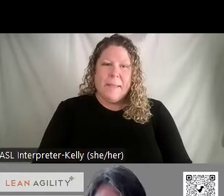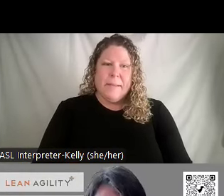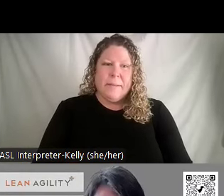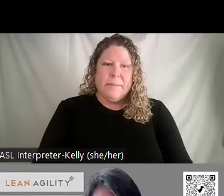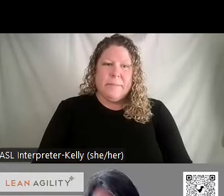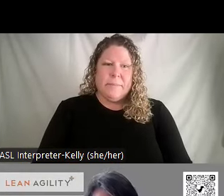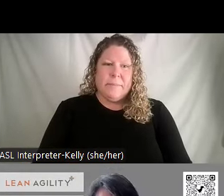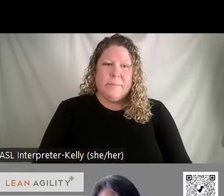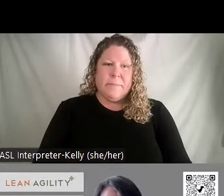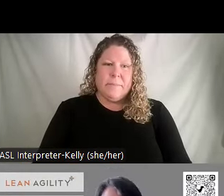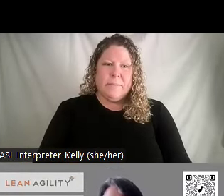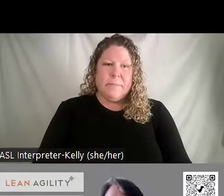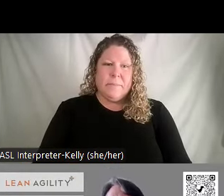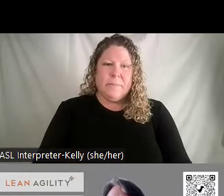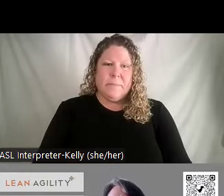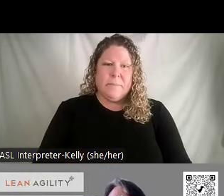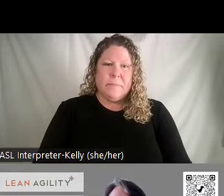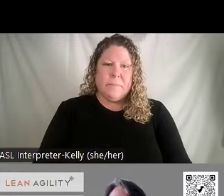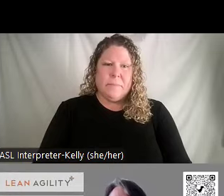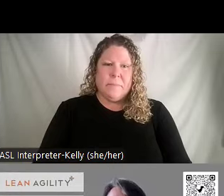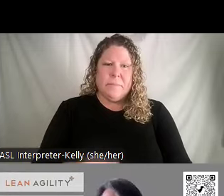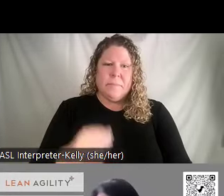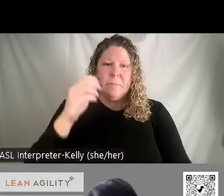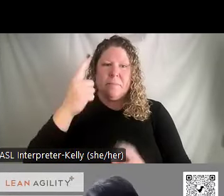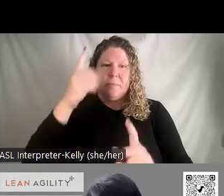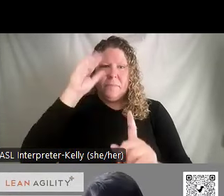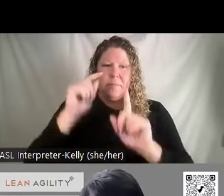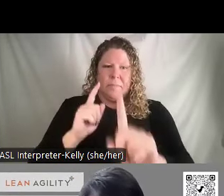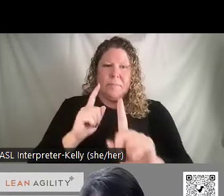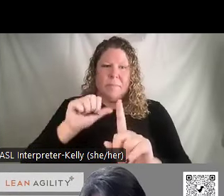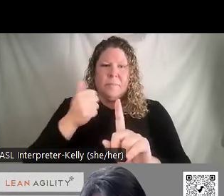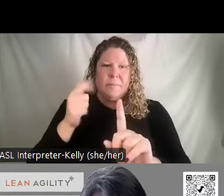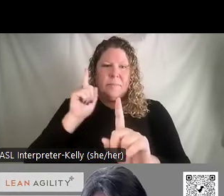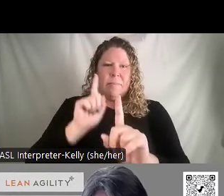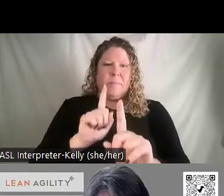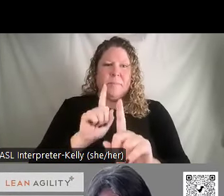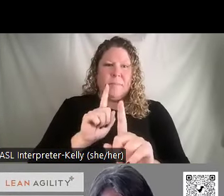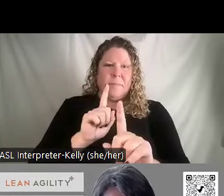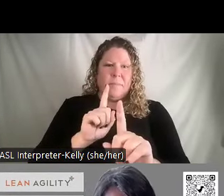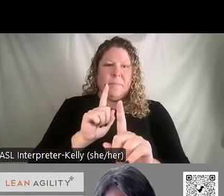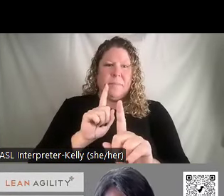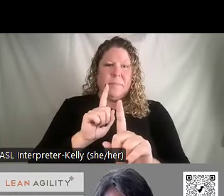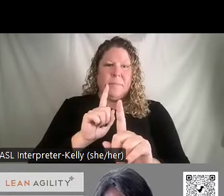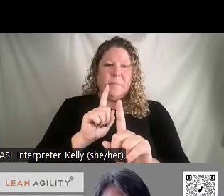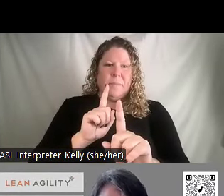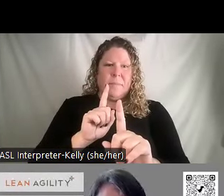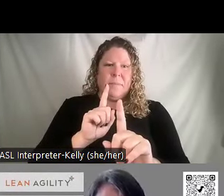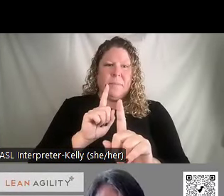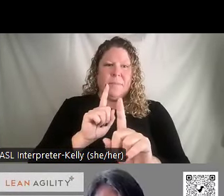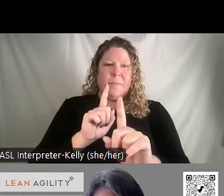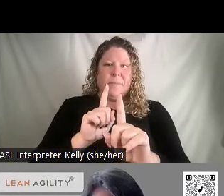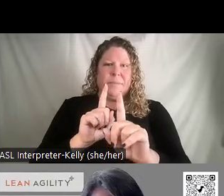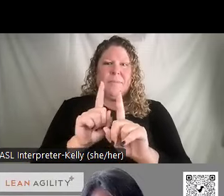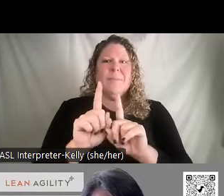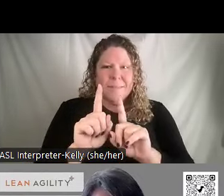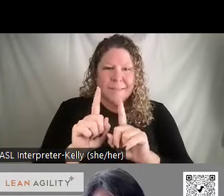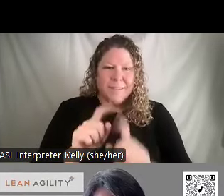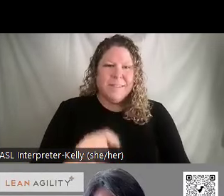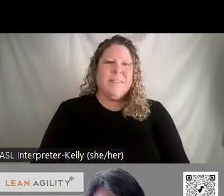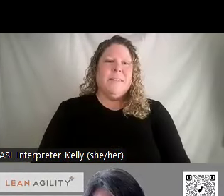Ben Payne, and followed by Scott Overall from Great Britain. And boy, you talk about is going fast. He can catch him. During the Atlanta